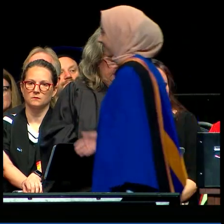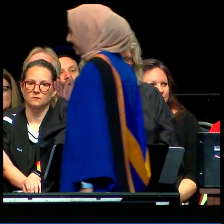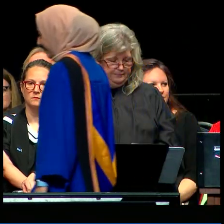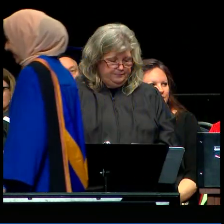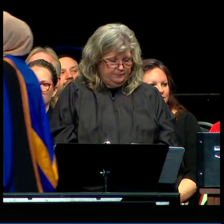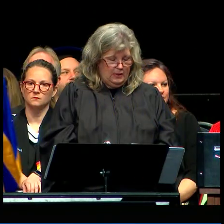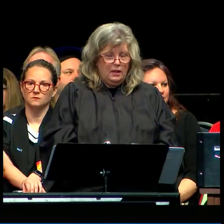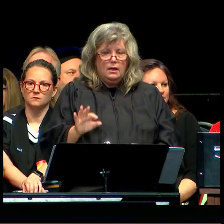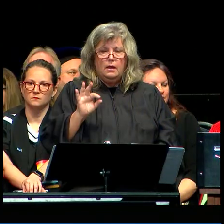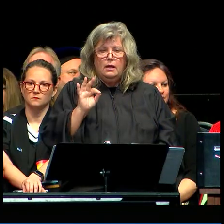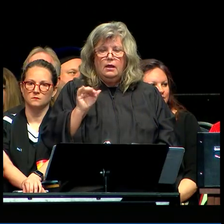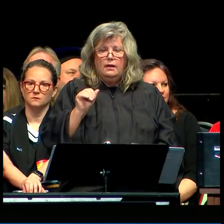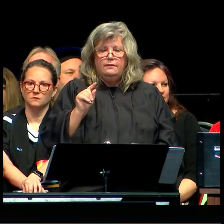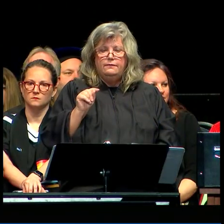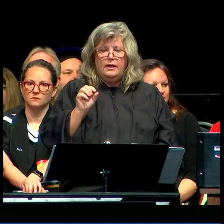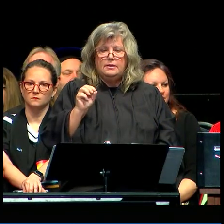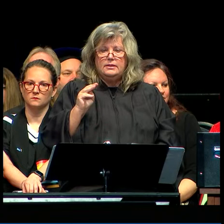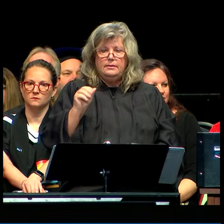Fatima Najarali, with distinction.